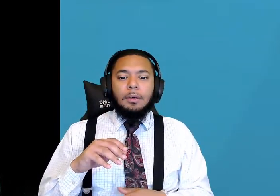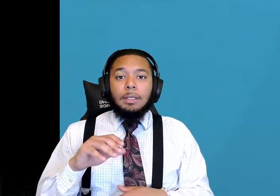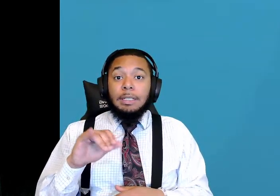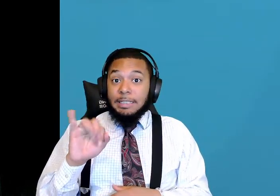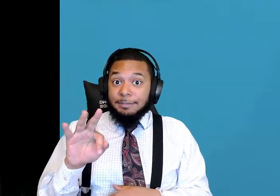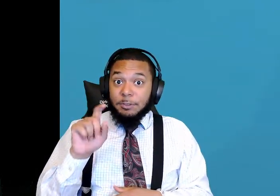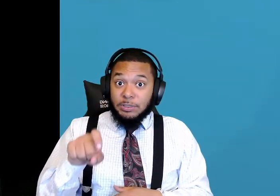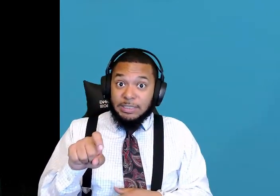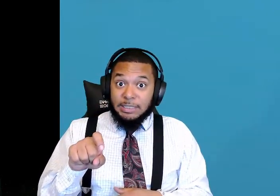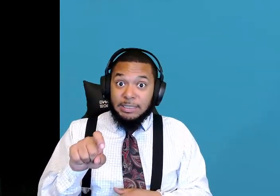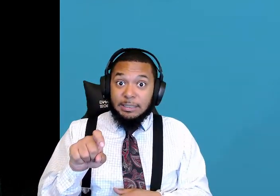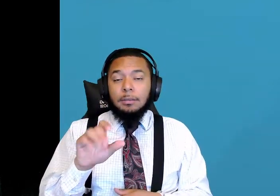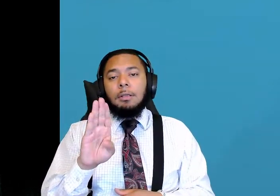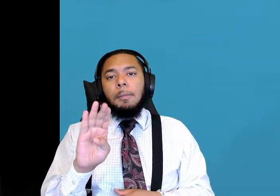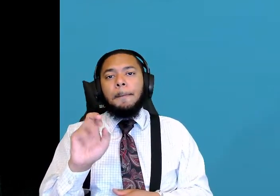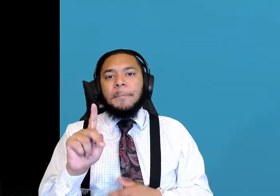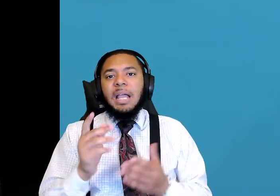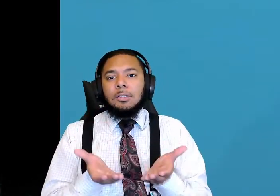to you.